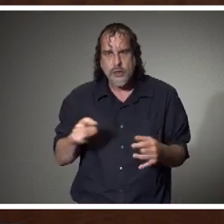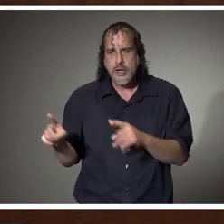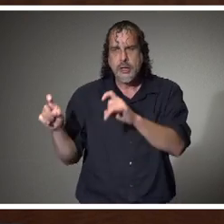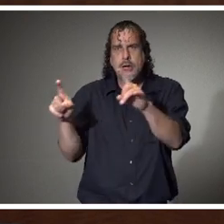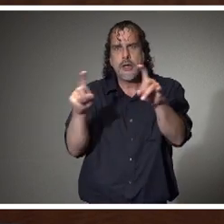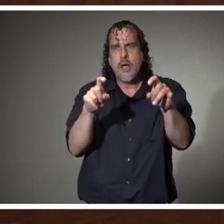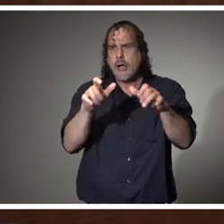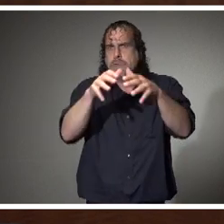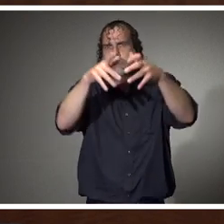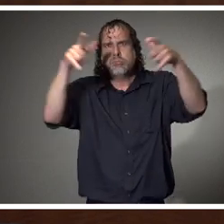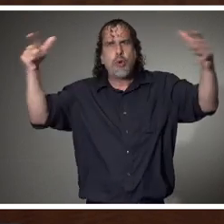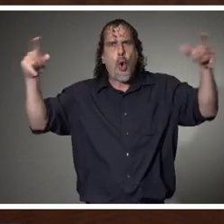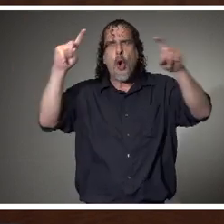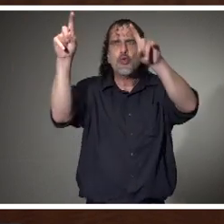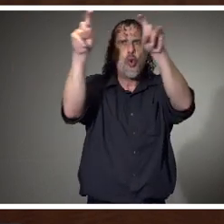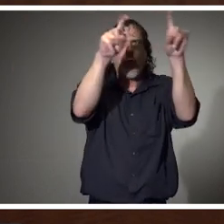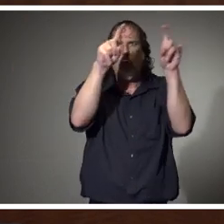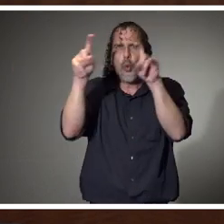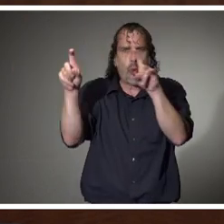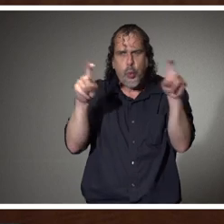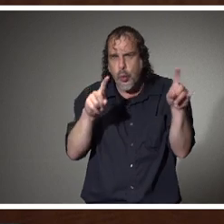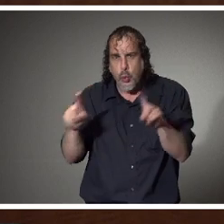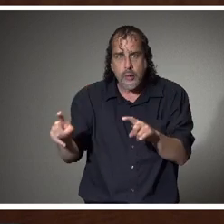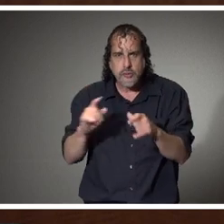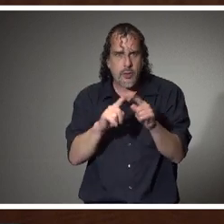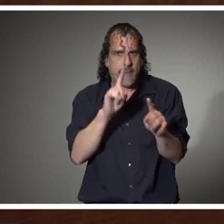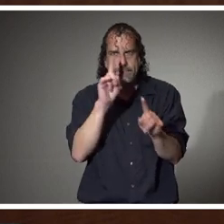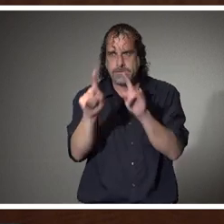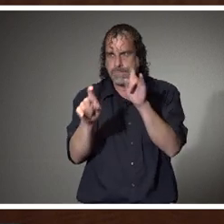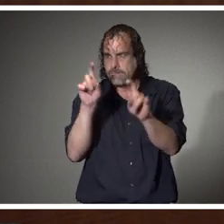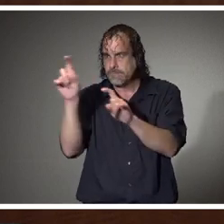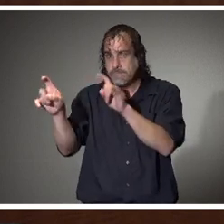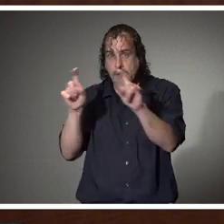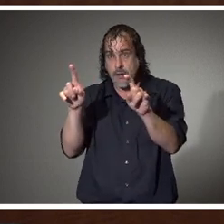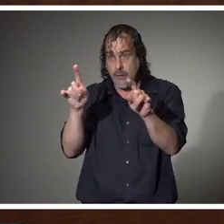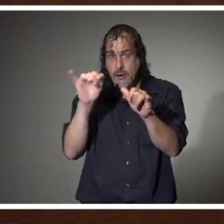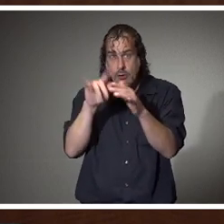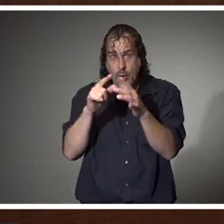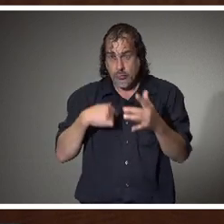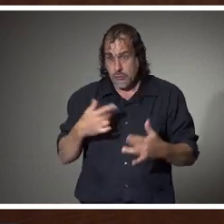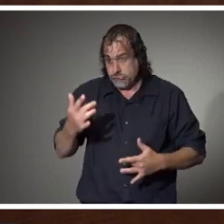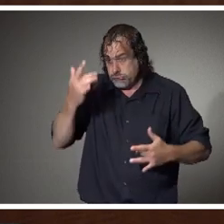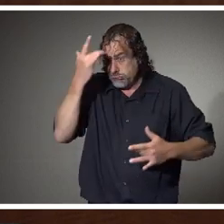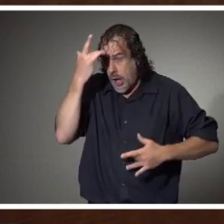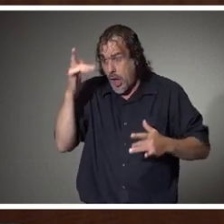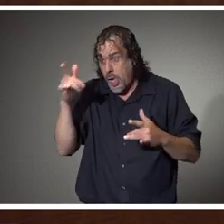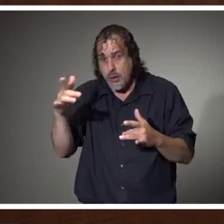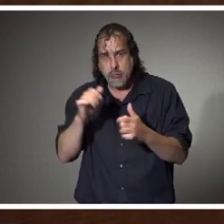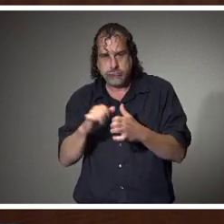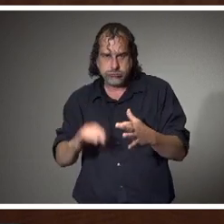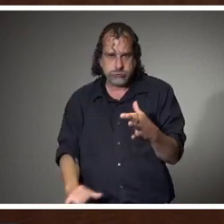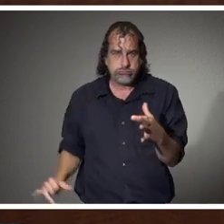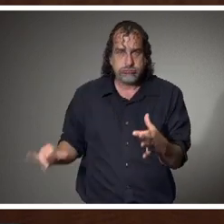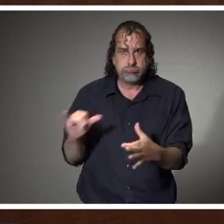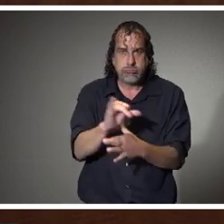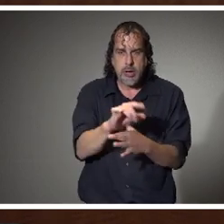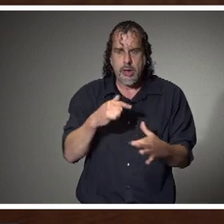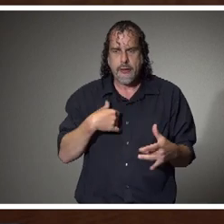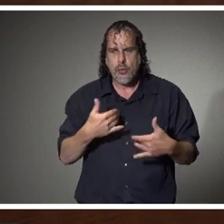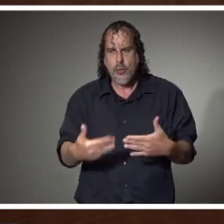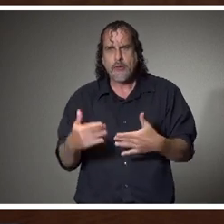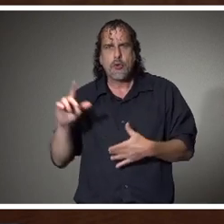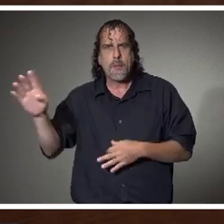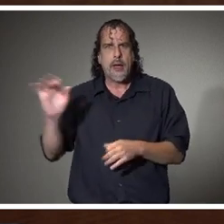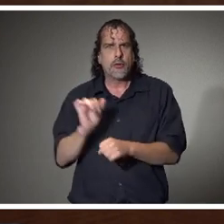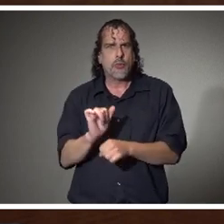on a large scale so that we can isolate those who are infected and the rest of us can return to work